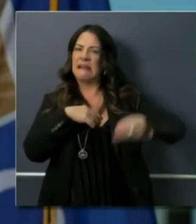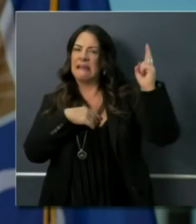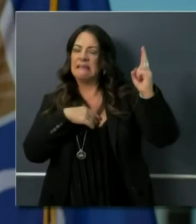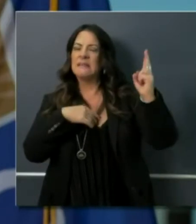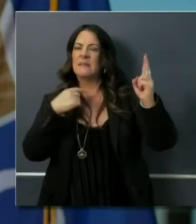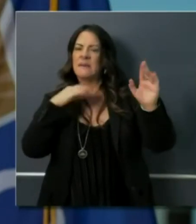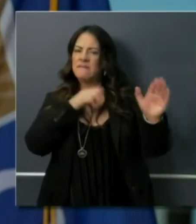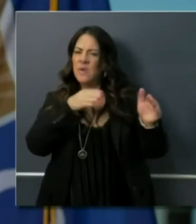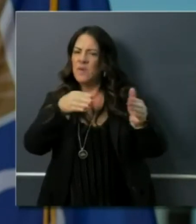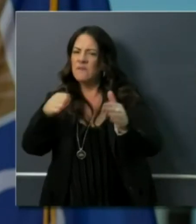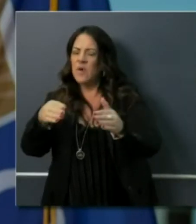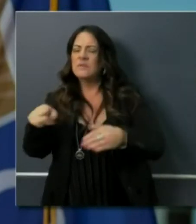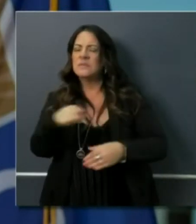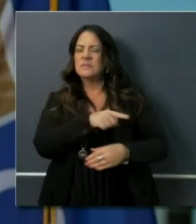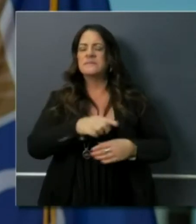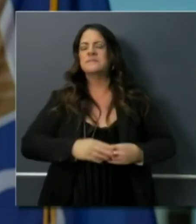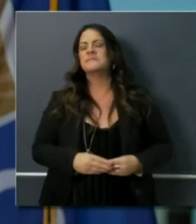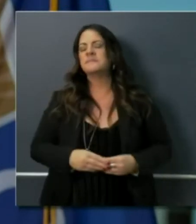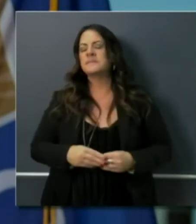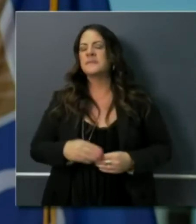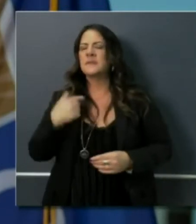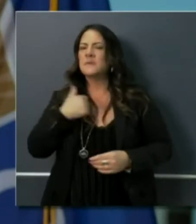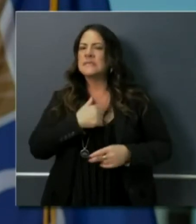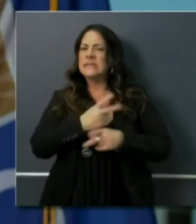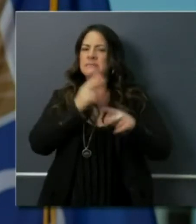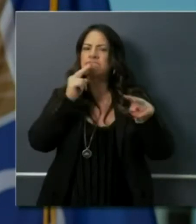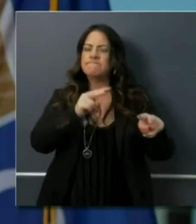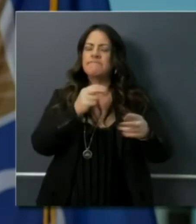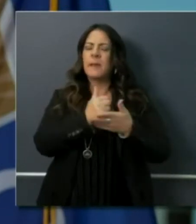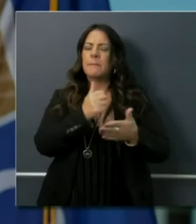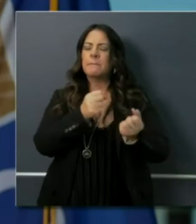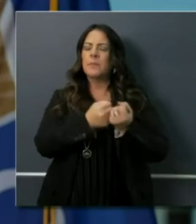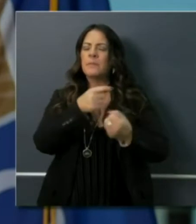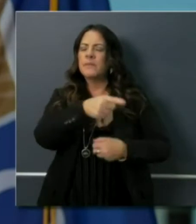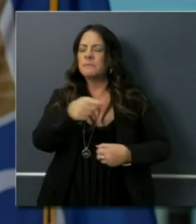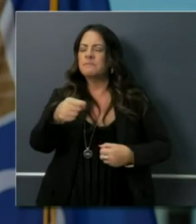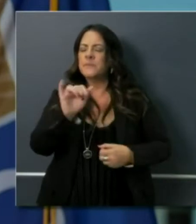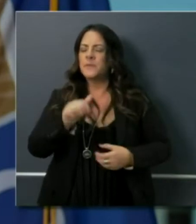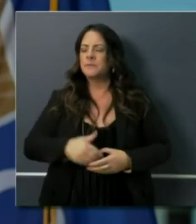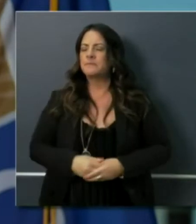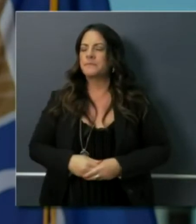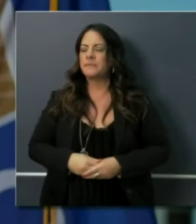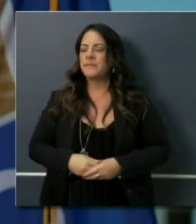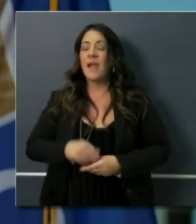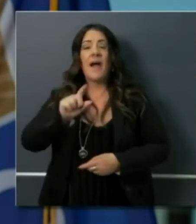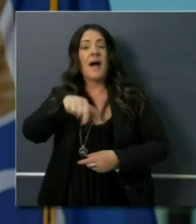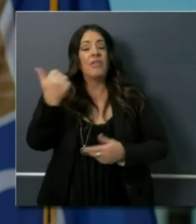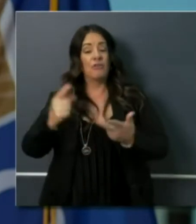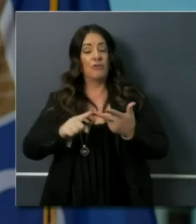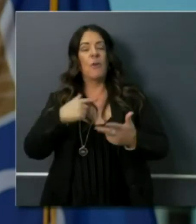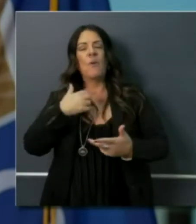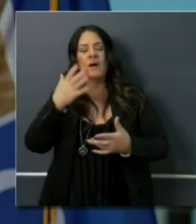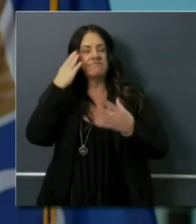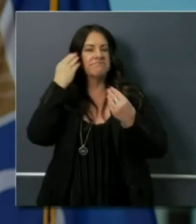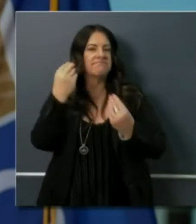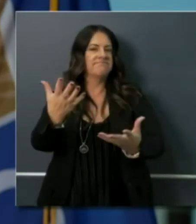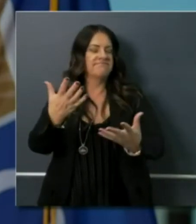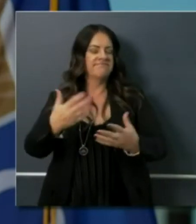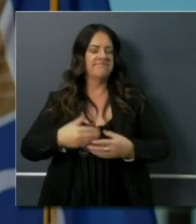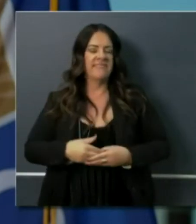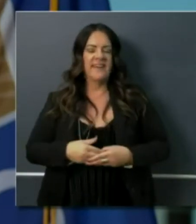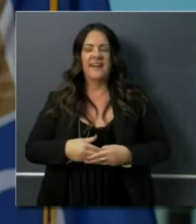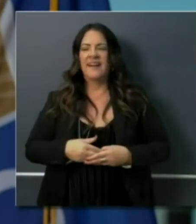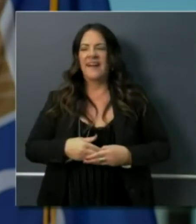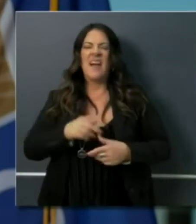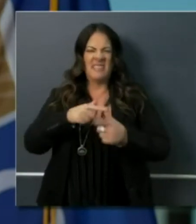approaching. I want to make one additional point, then update you on our daily briefing and numbers, and then, of course, bring back Dr. Galley